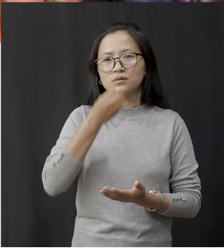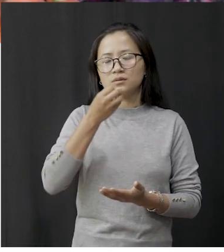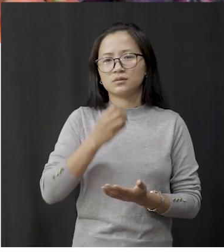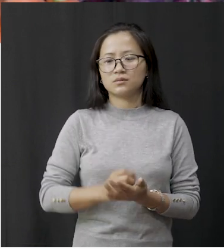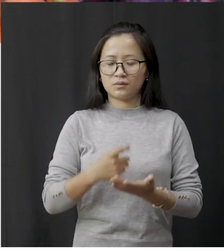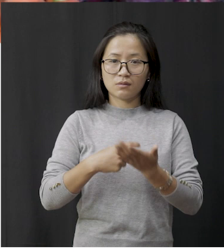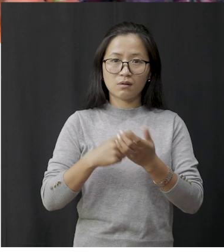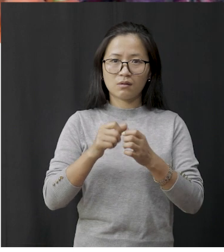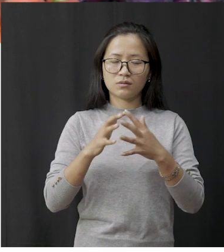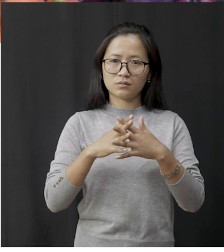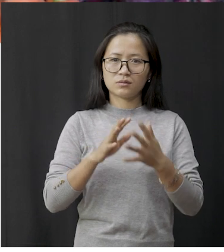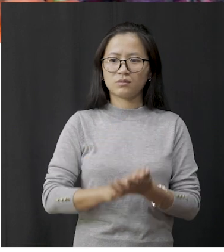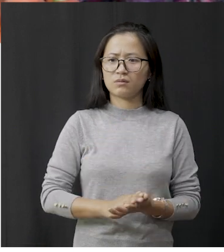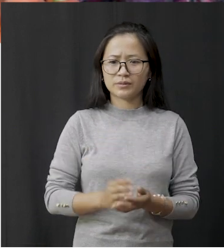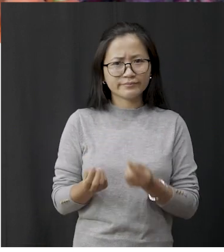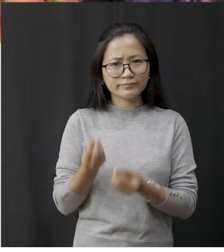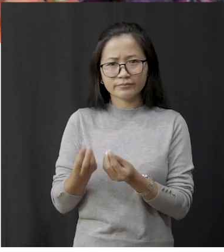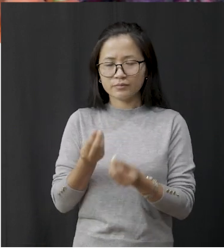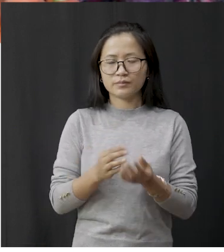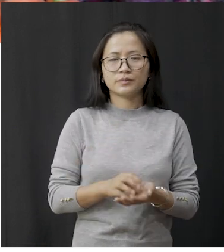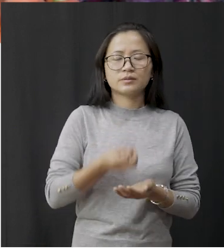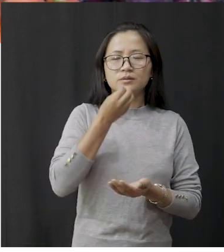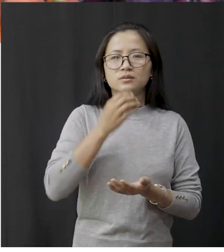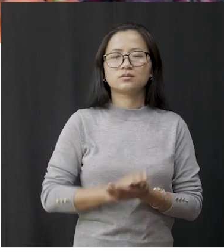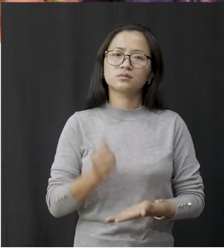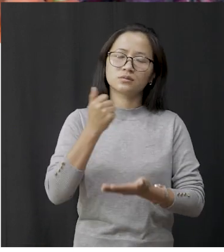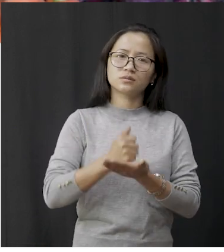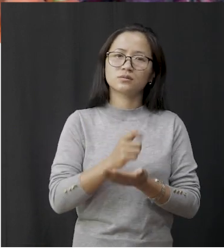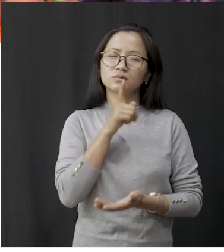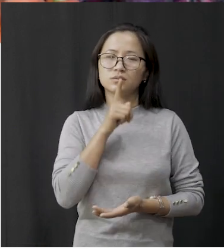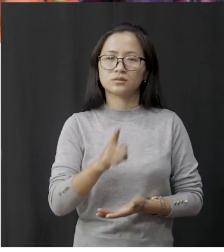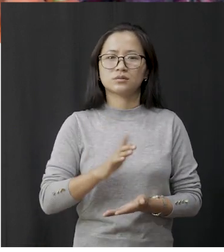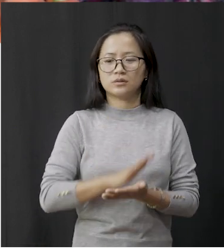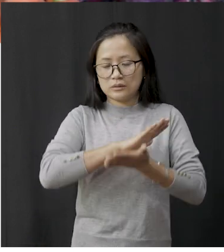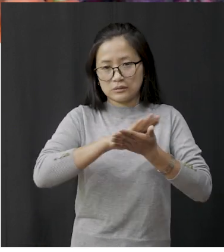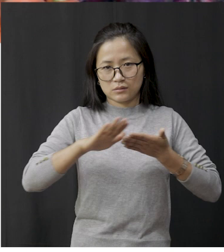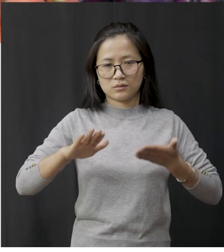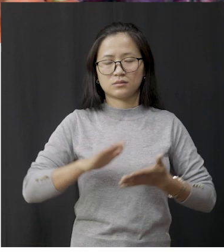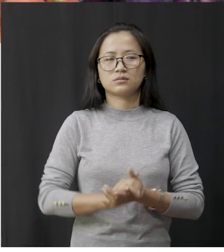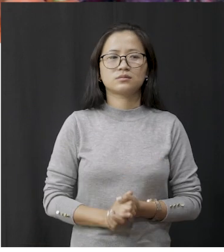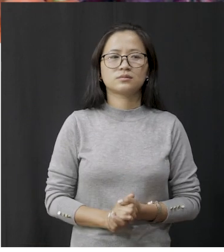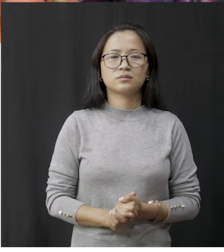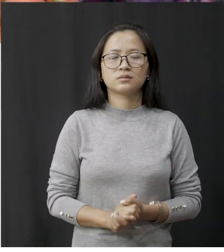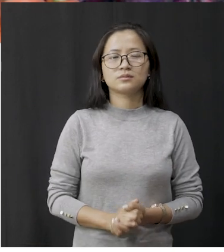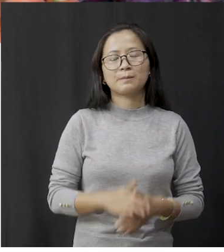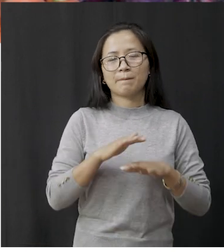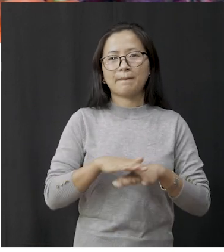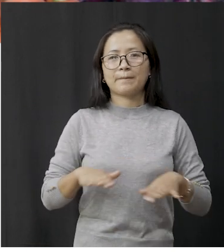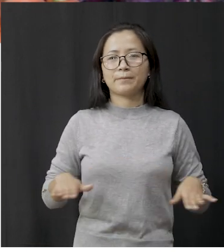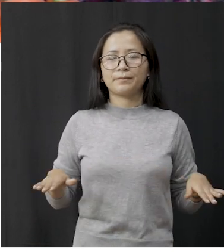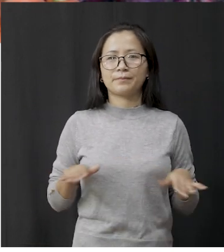raw or we can boil and eat. But we should make sure that it is clean, okay? So